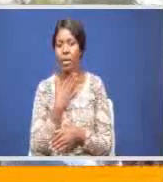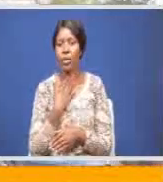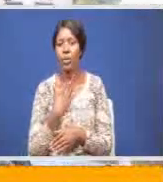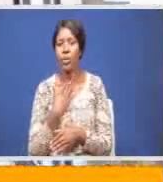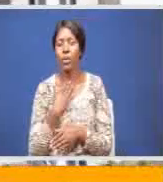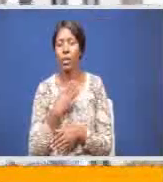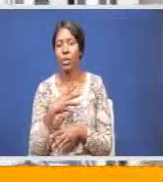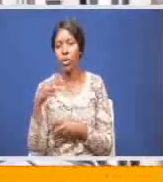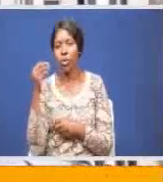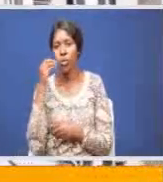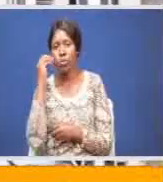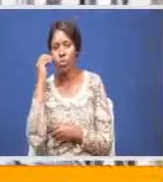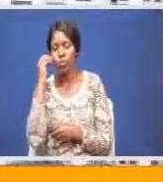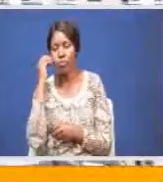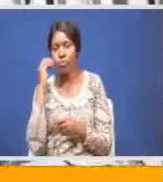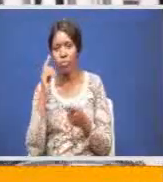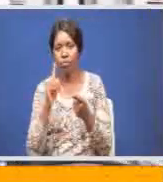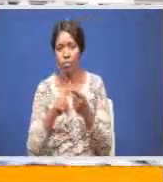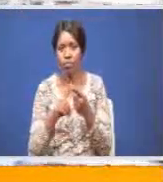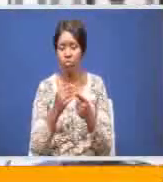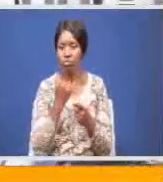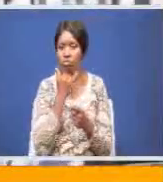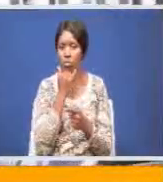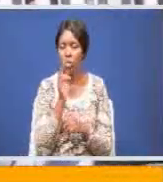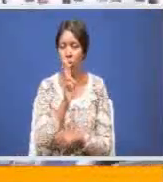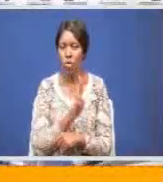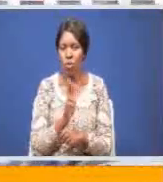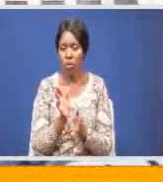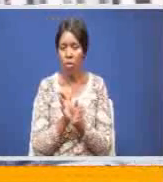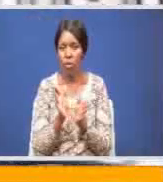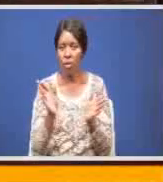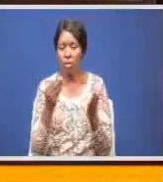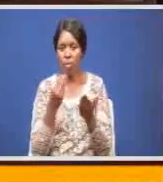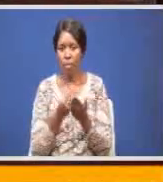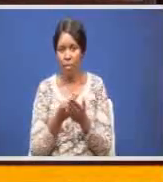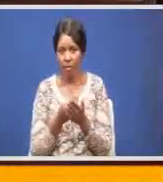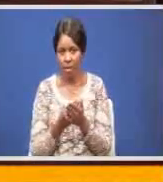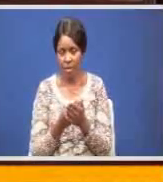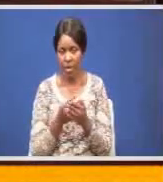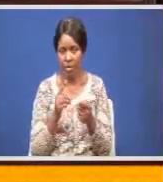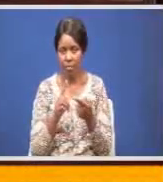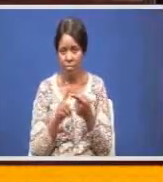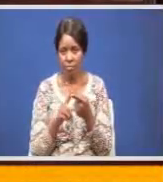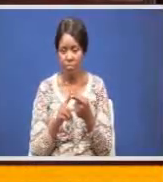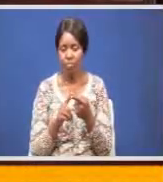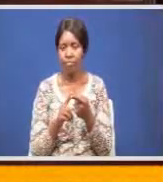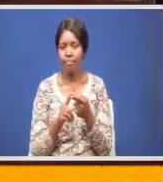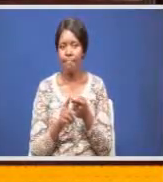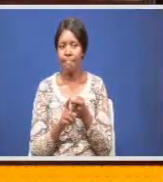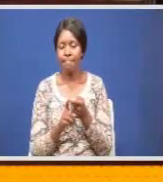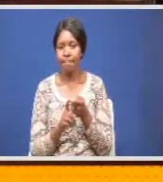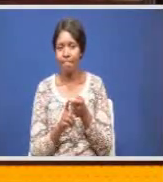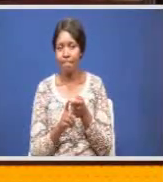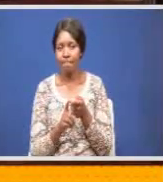na, wambere ya buru utumiri bubu webu wa kigina ikia mwingi. Count number one, misappropriation and misuse of